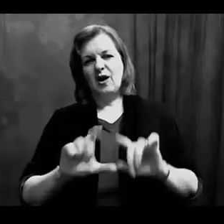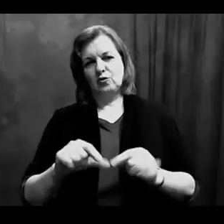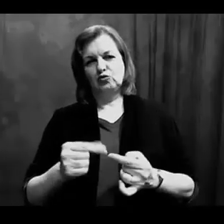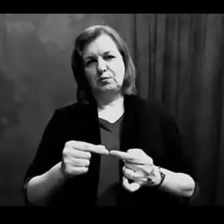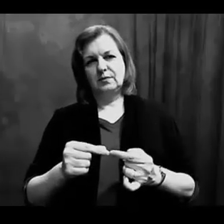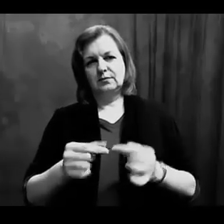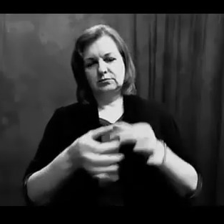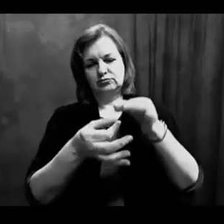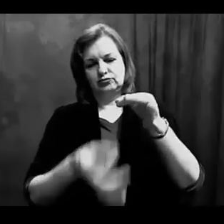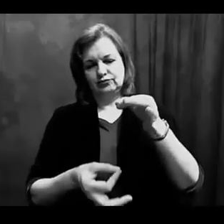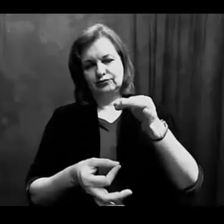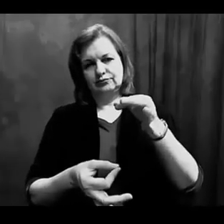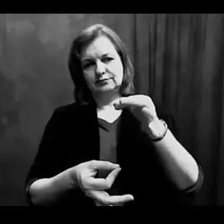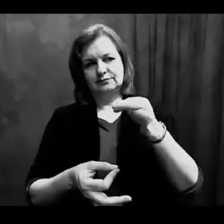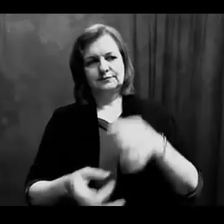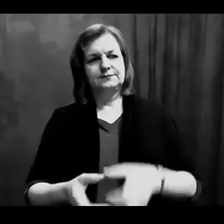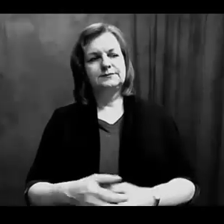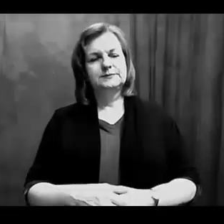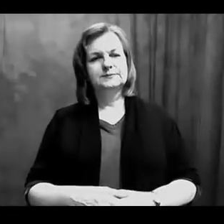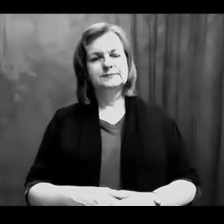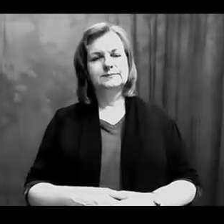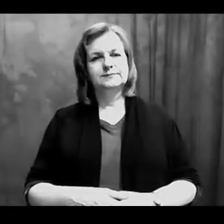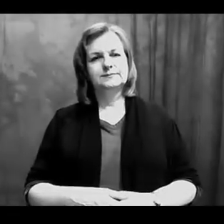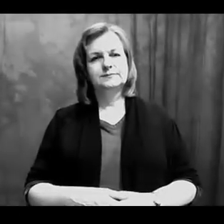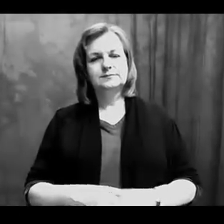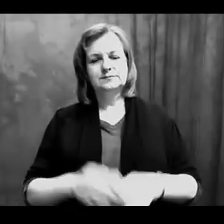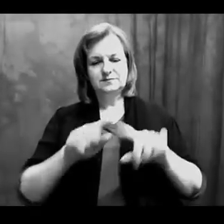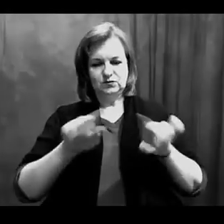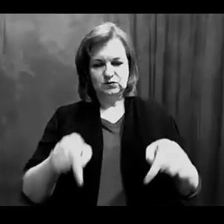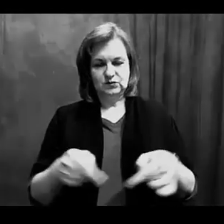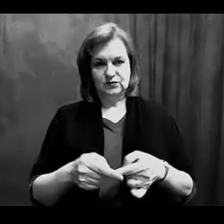is this thing that sticks off the bottom. This is the R group we mentioned.